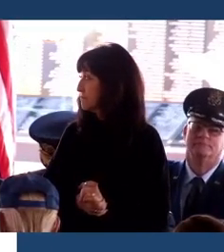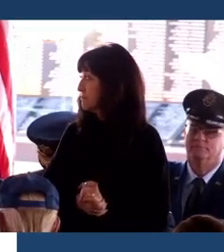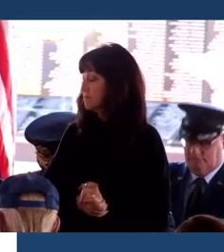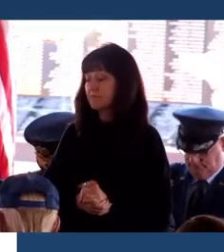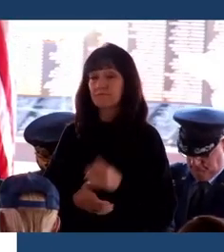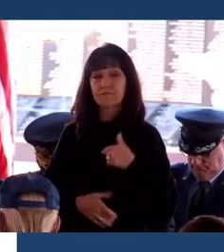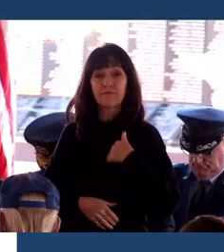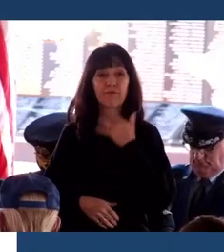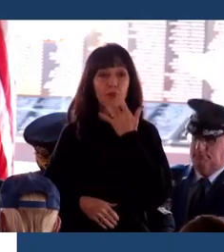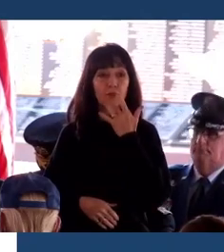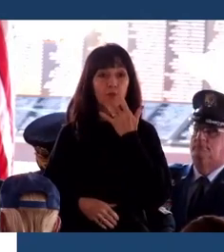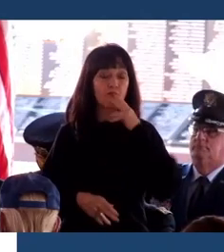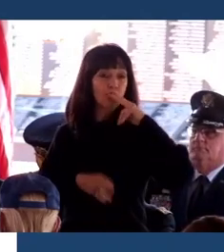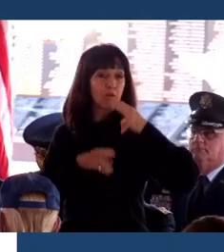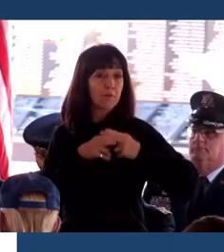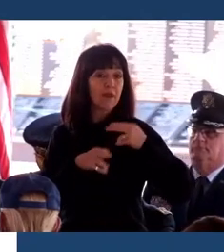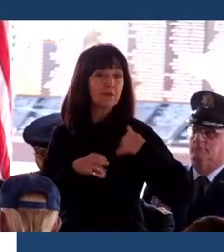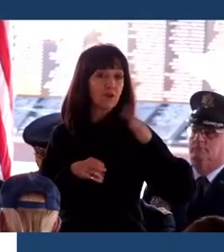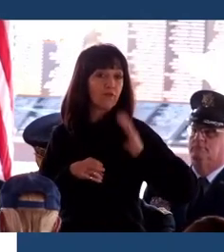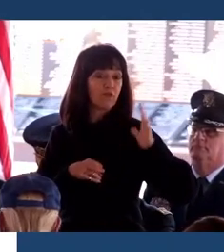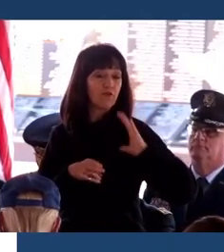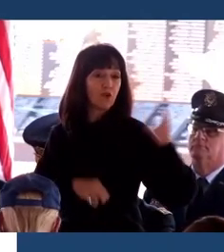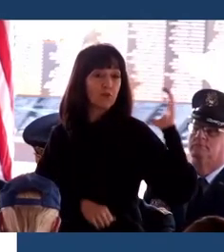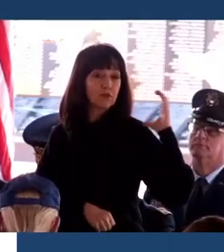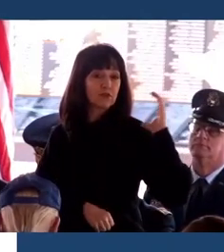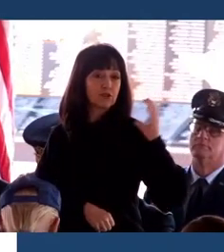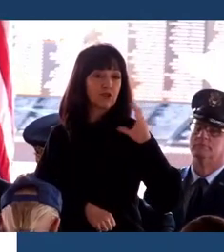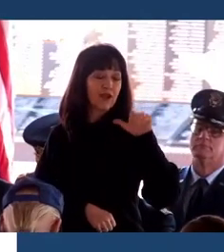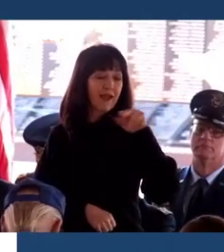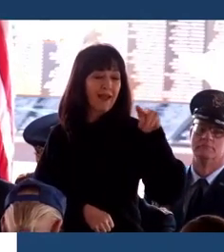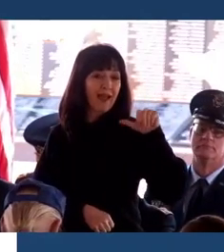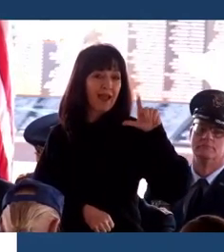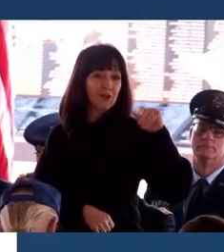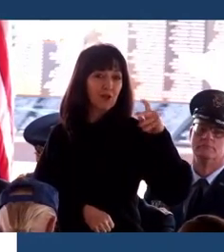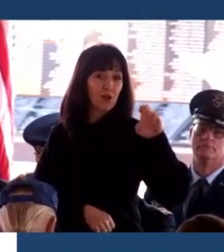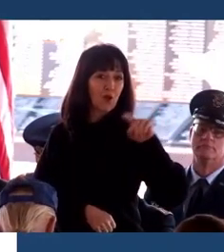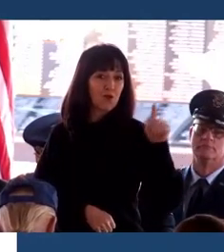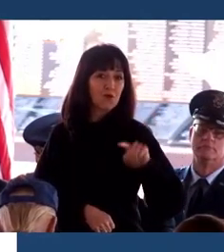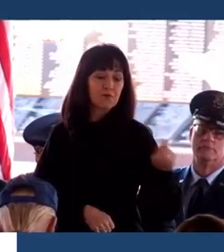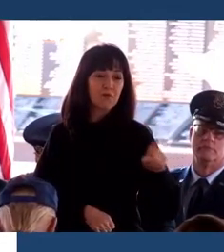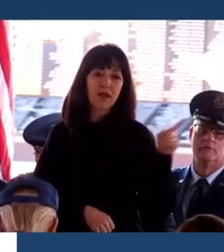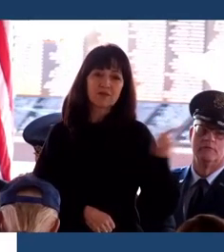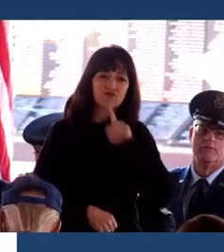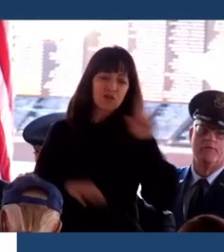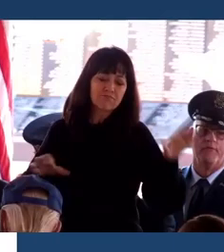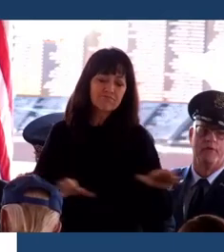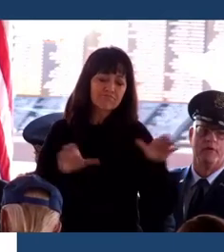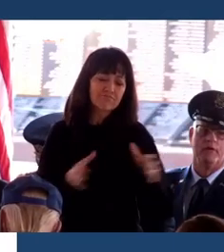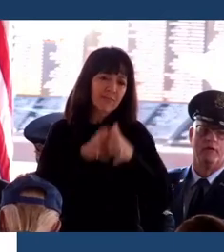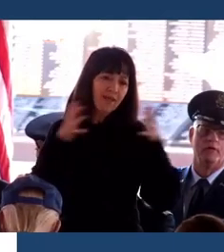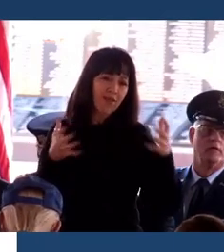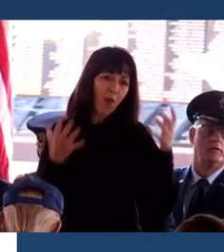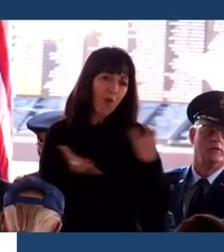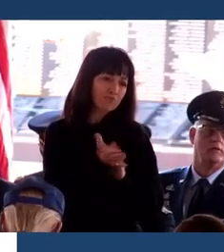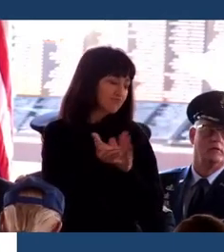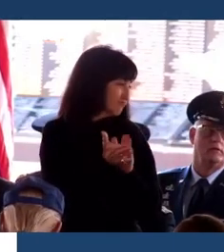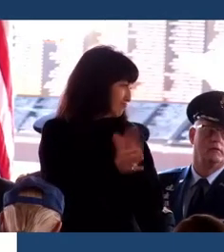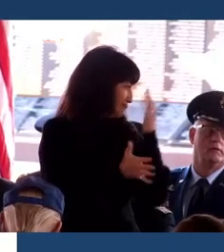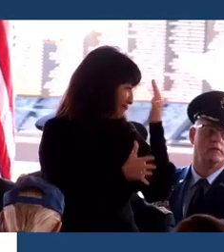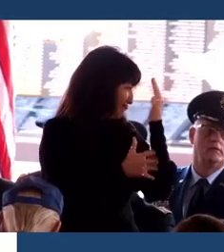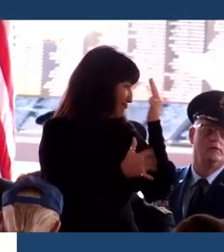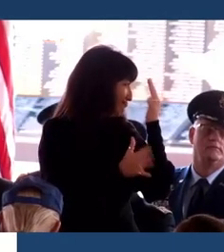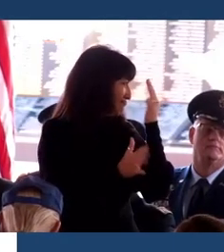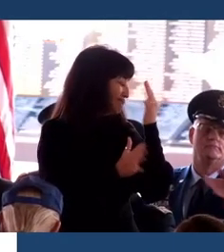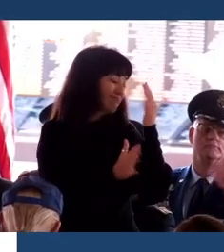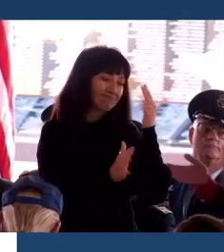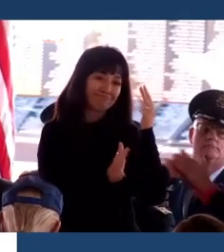I would like to give special mention to our former chair, Anna Lopez. She has done so much for us. I just want to give her a hand. Please give her a hand.